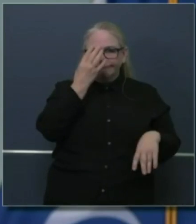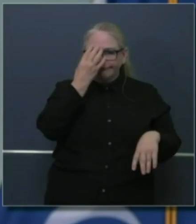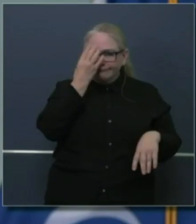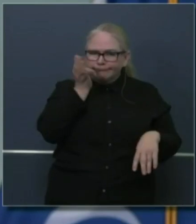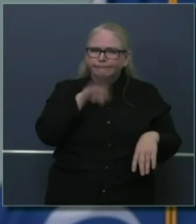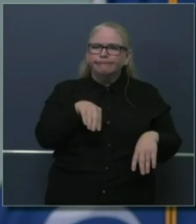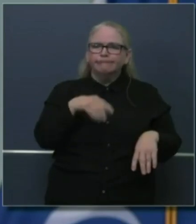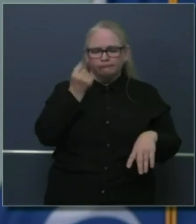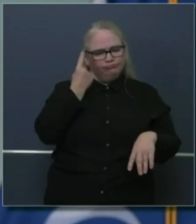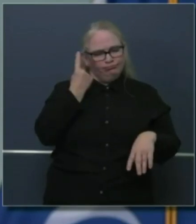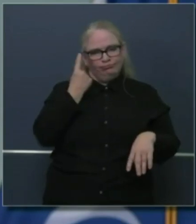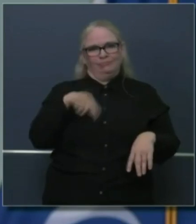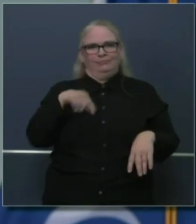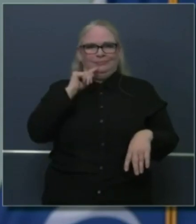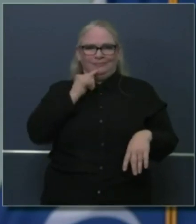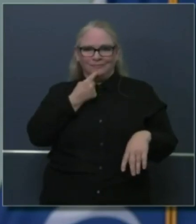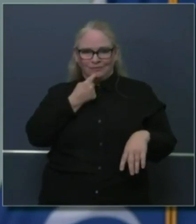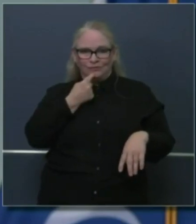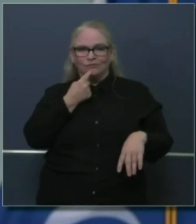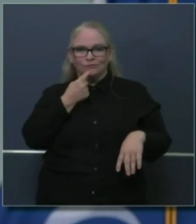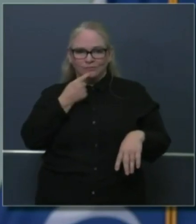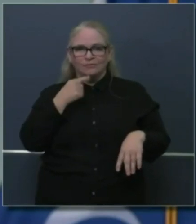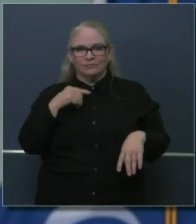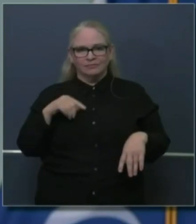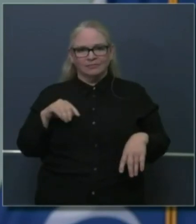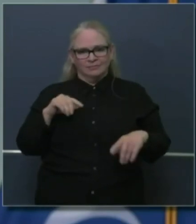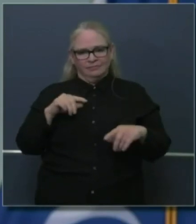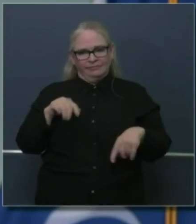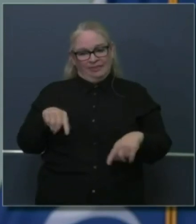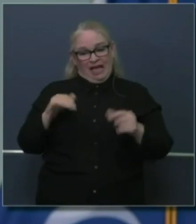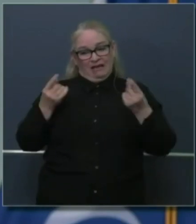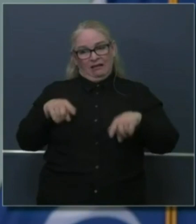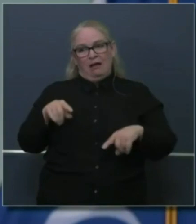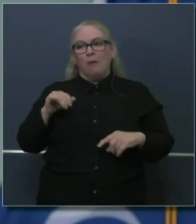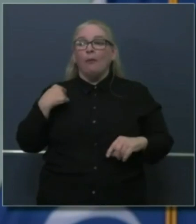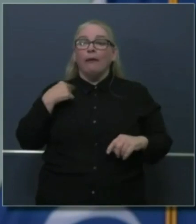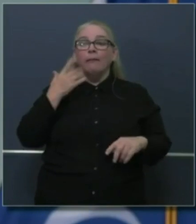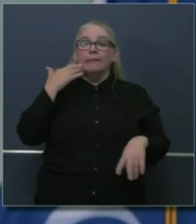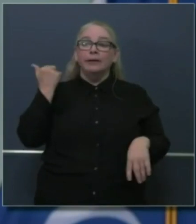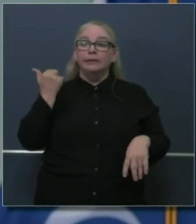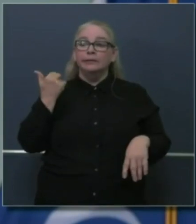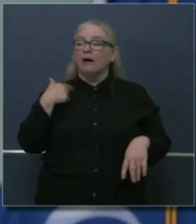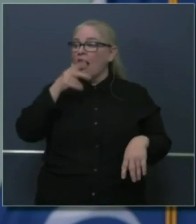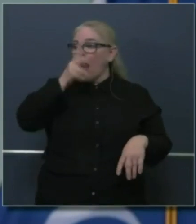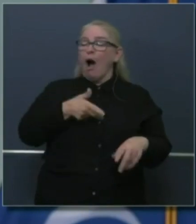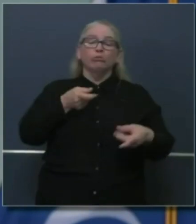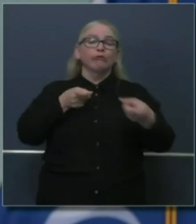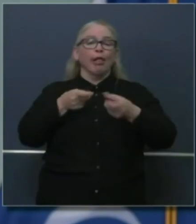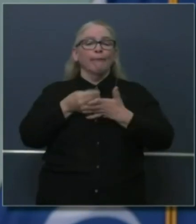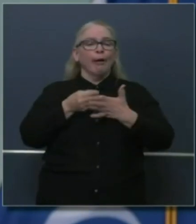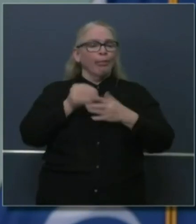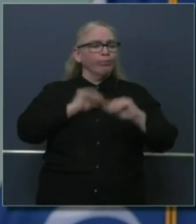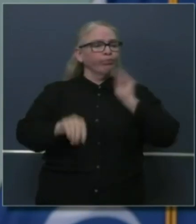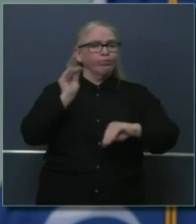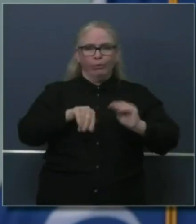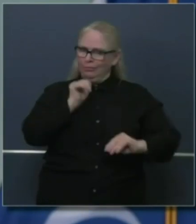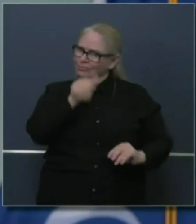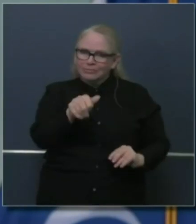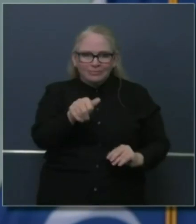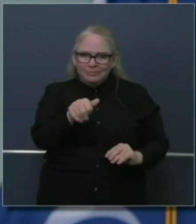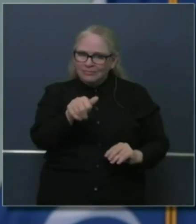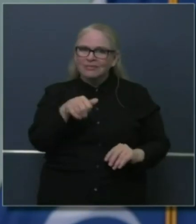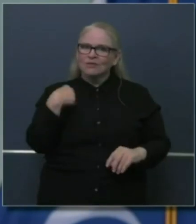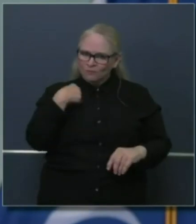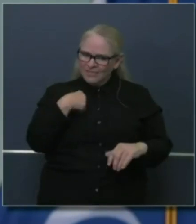to COVID-19, not mismanagement. Again, $21.4 billion budget surplus we were able to